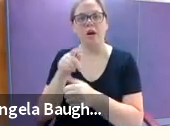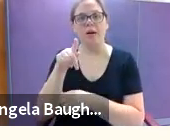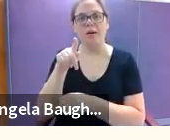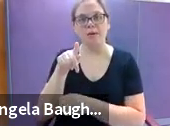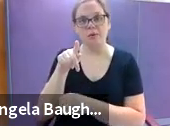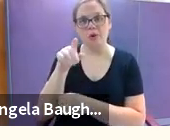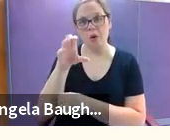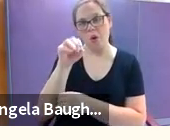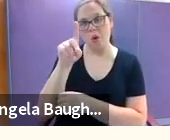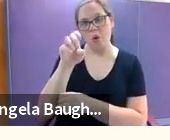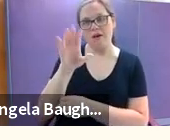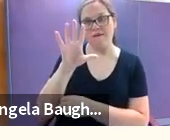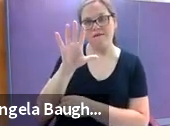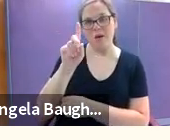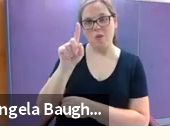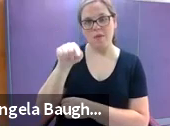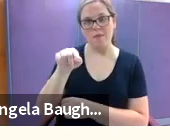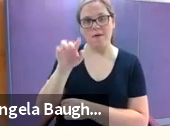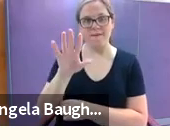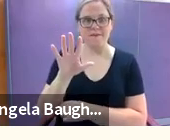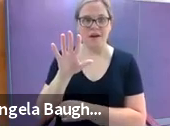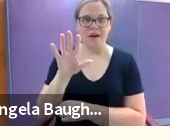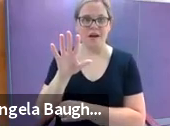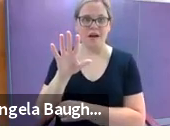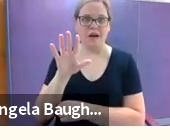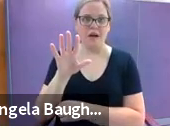up. It's okay.